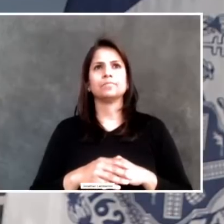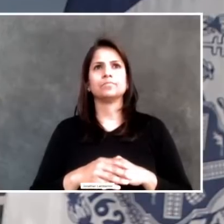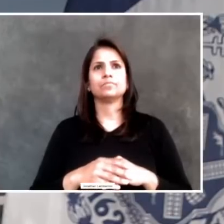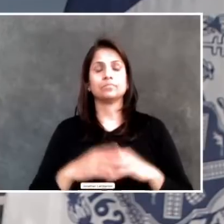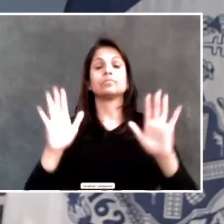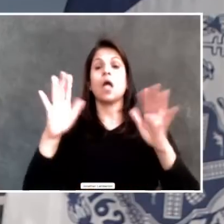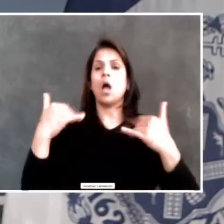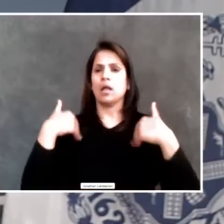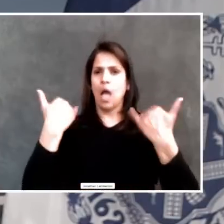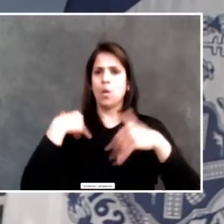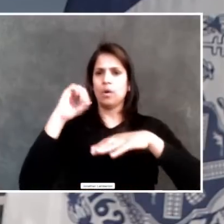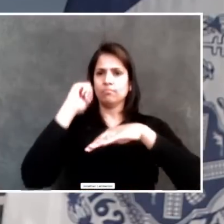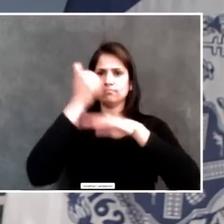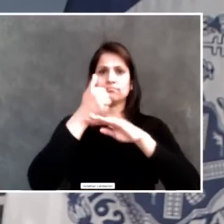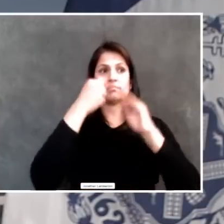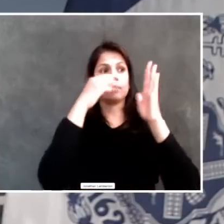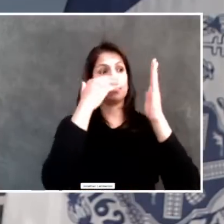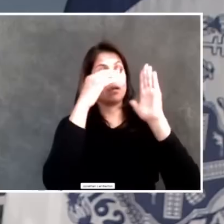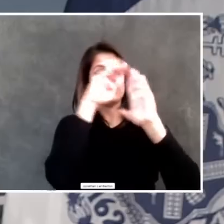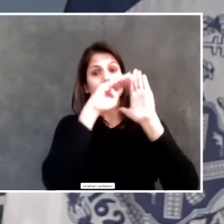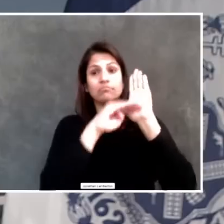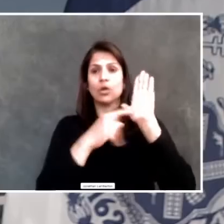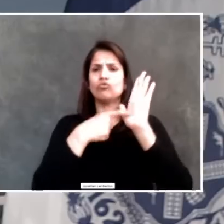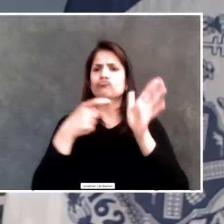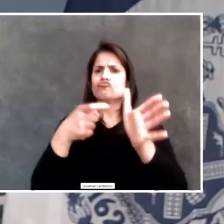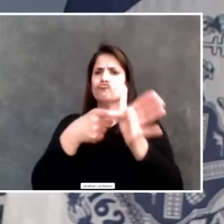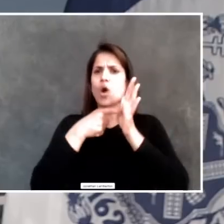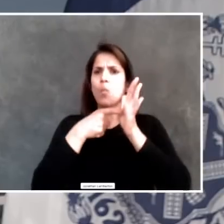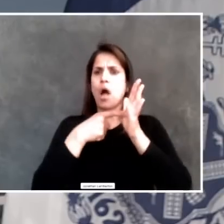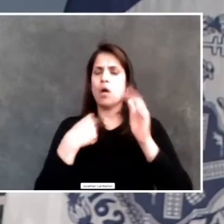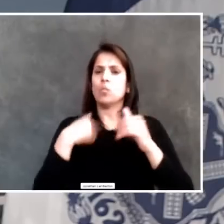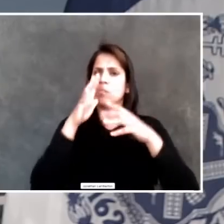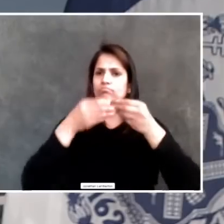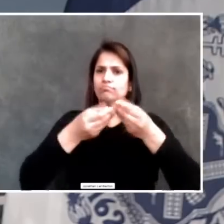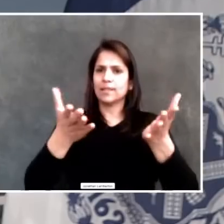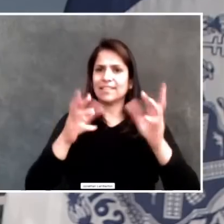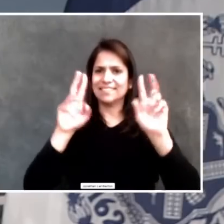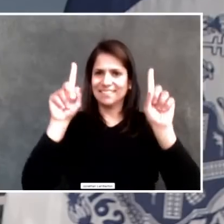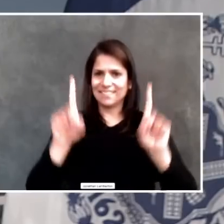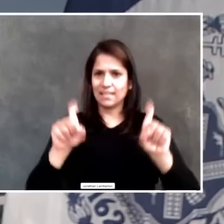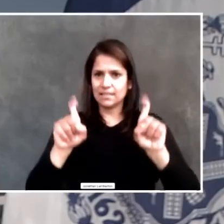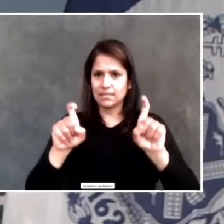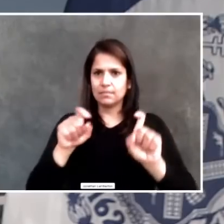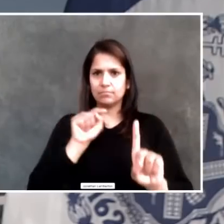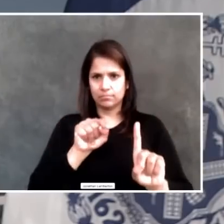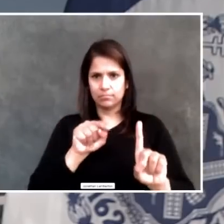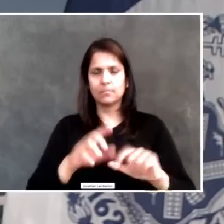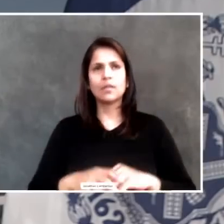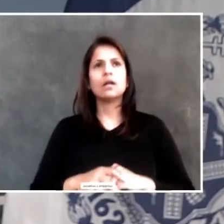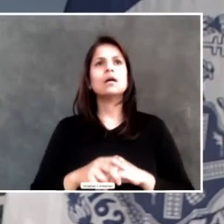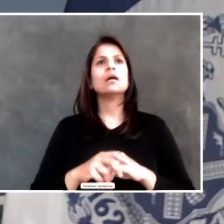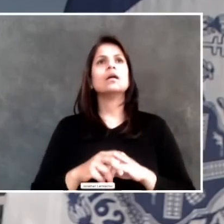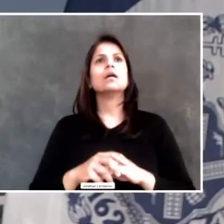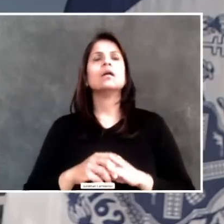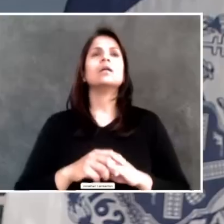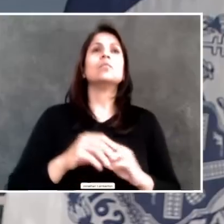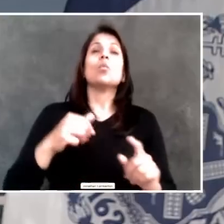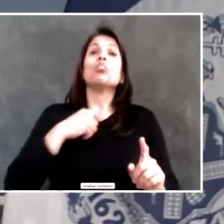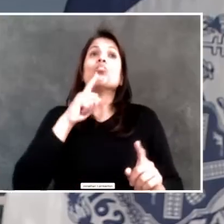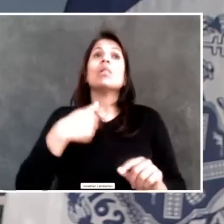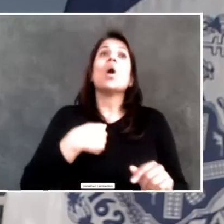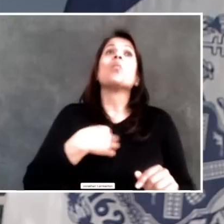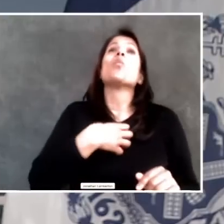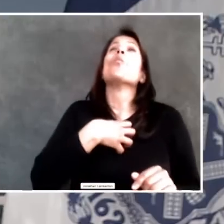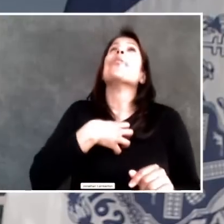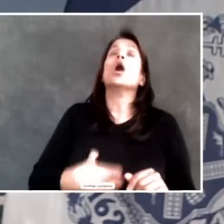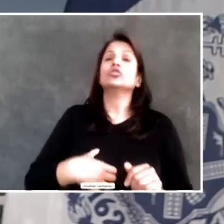that I wish it was like one thing. It turns out that's, you know, the problem with the testing is you don't just need the kits, you need the